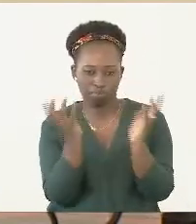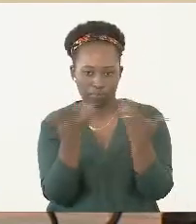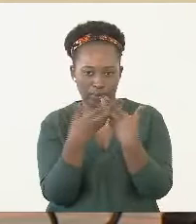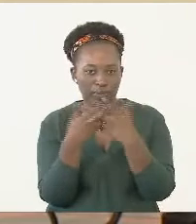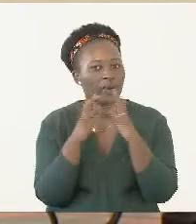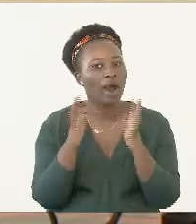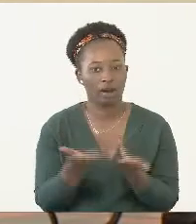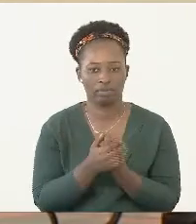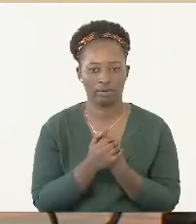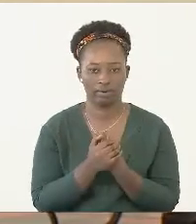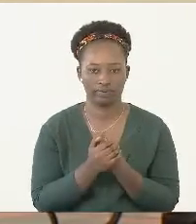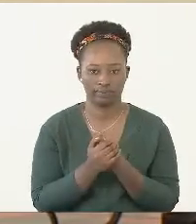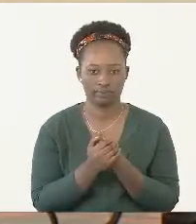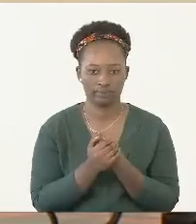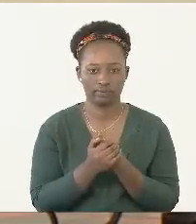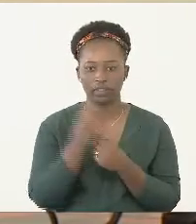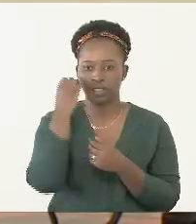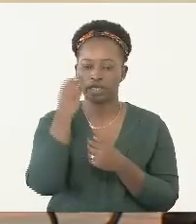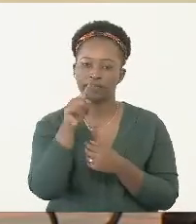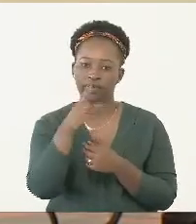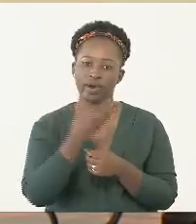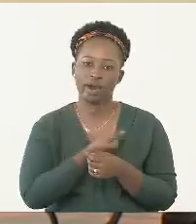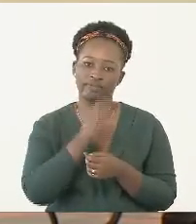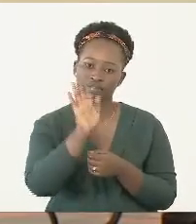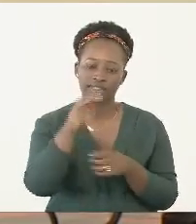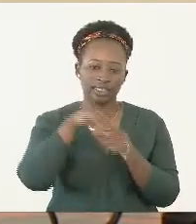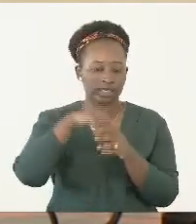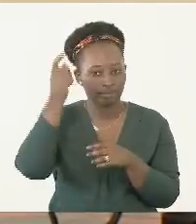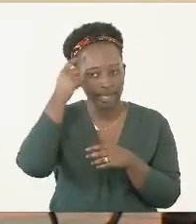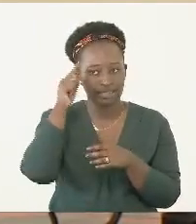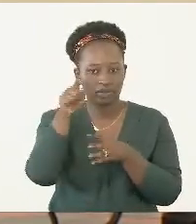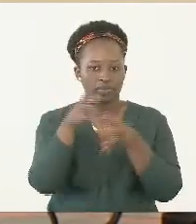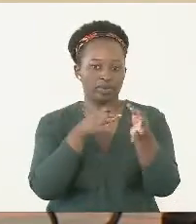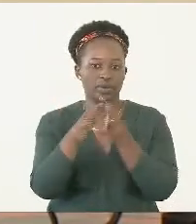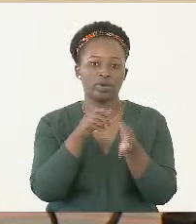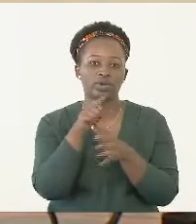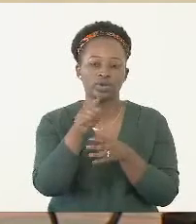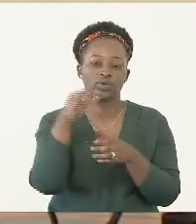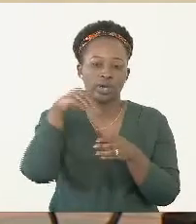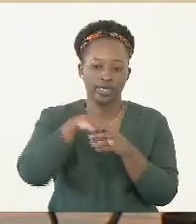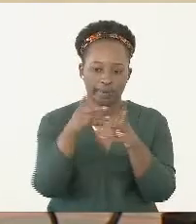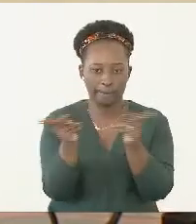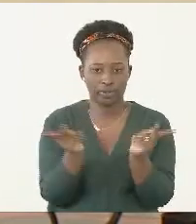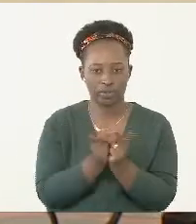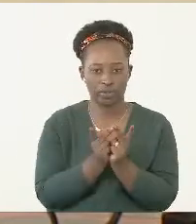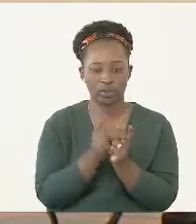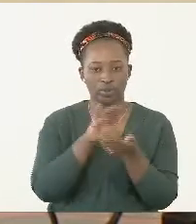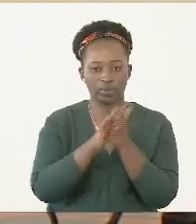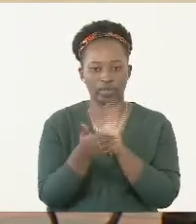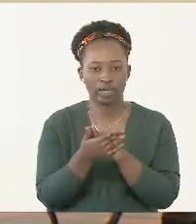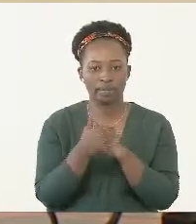intermediate? So if you have that in mind, then it means that you are in position to